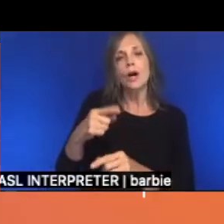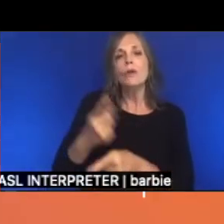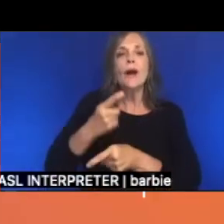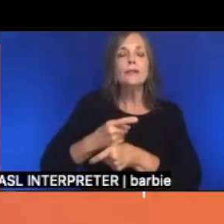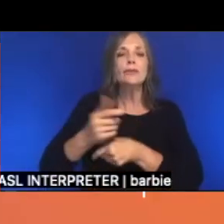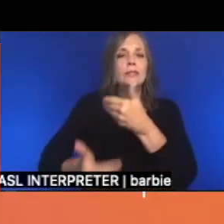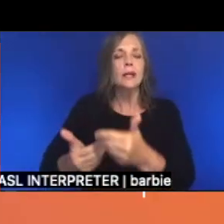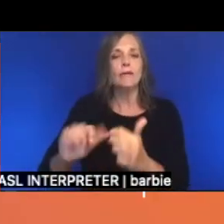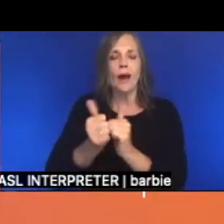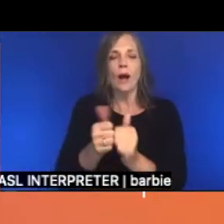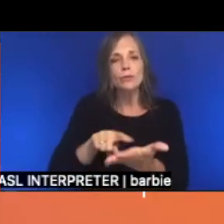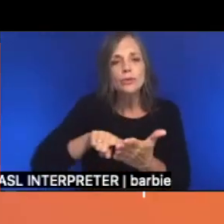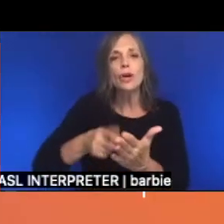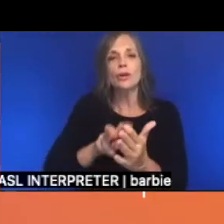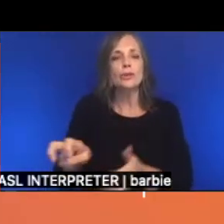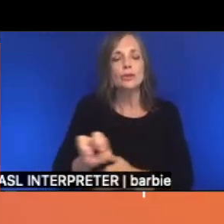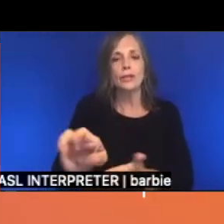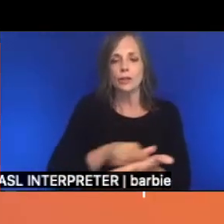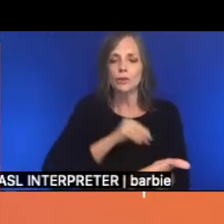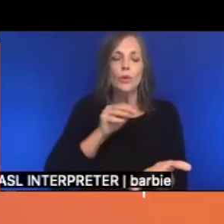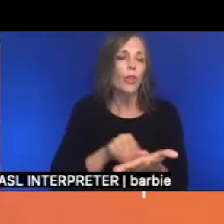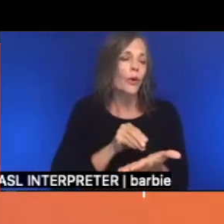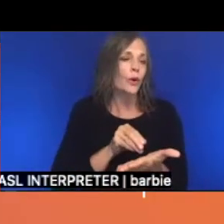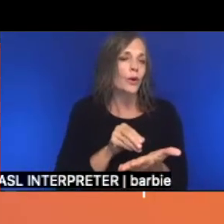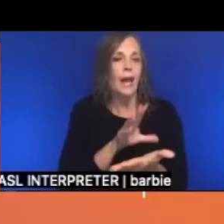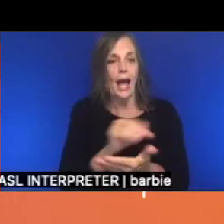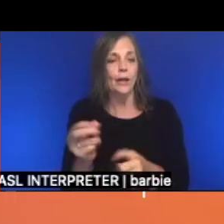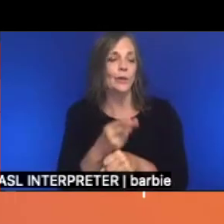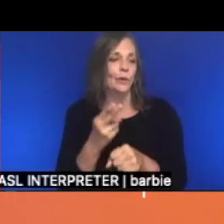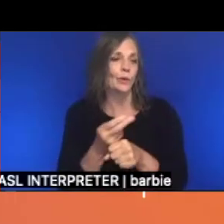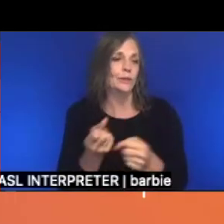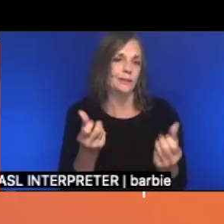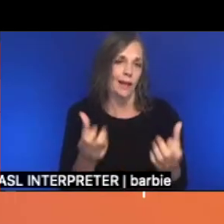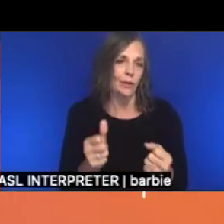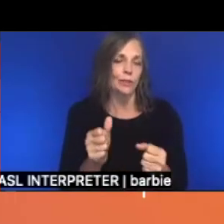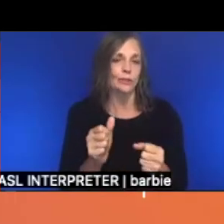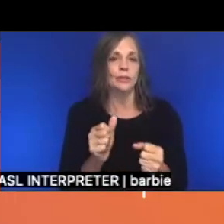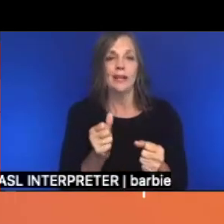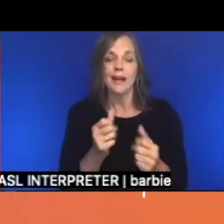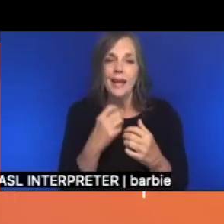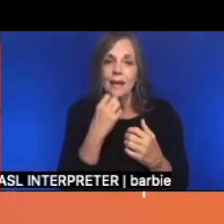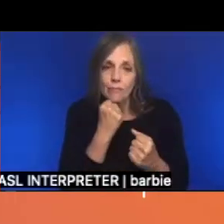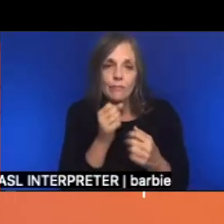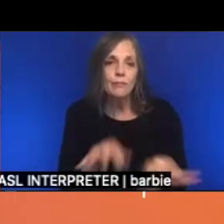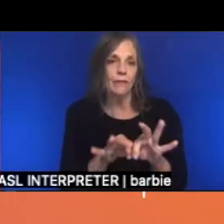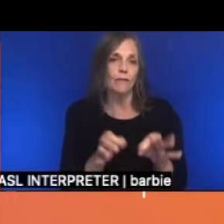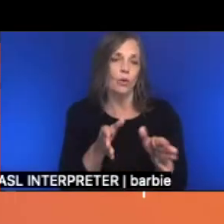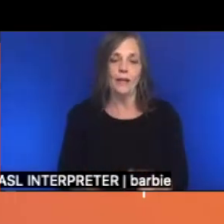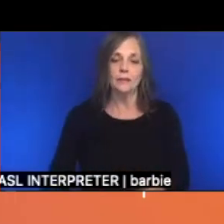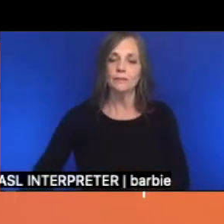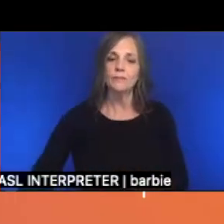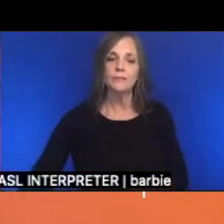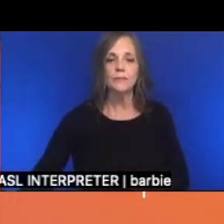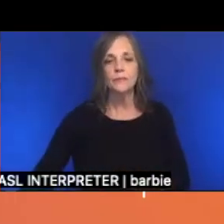your journey into learning and using also sign language in very meaningful ways. So I would say that we